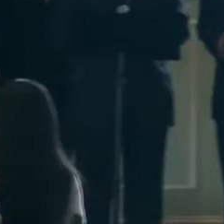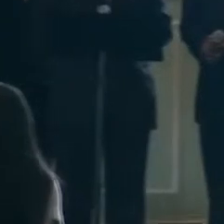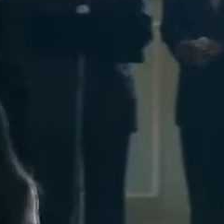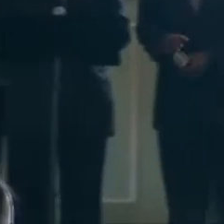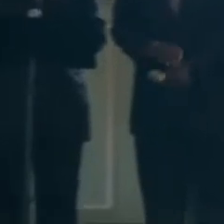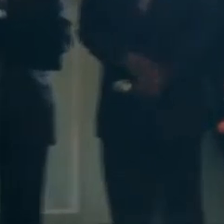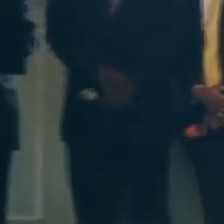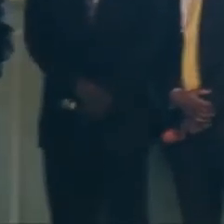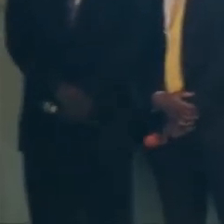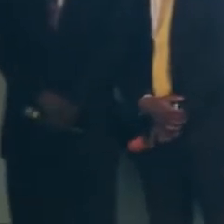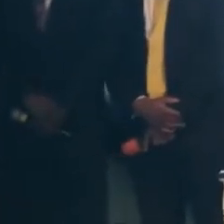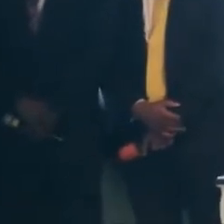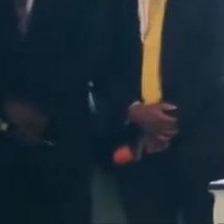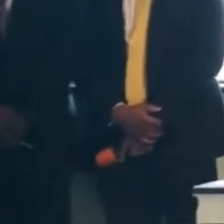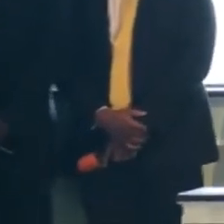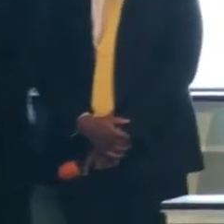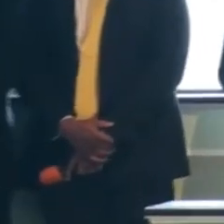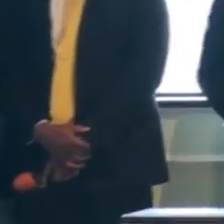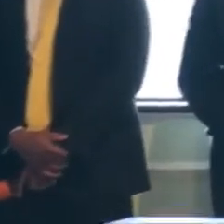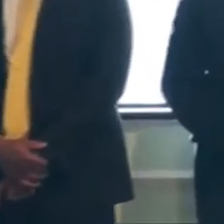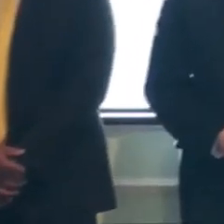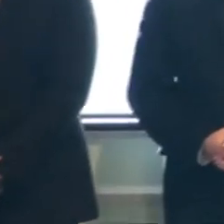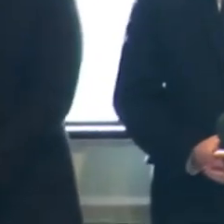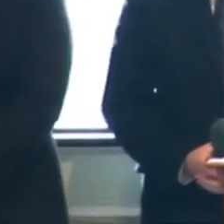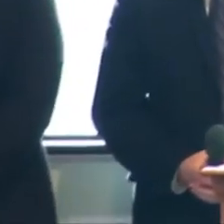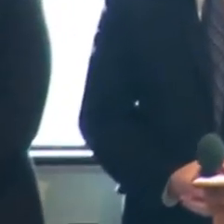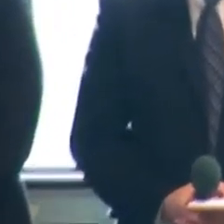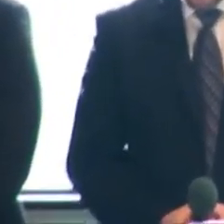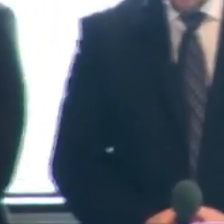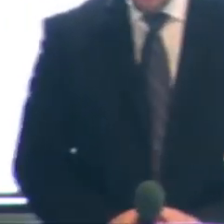more. Father, we pray that you may help us to trust in you,